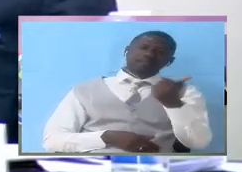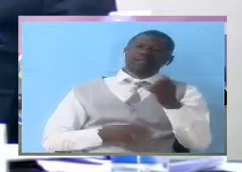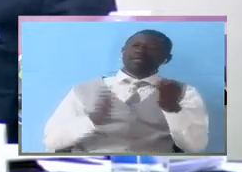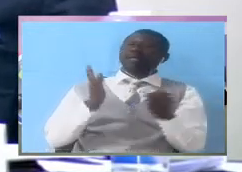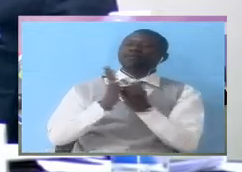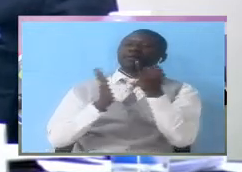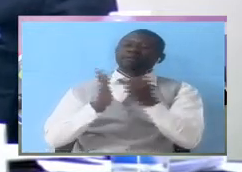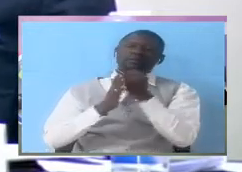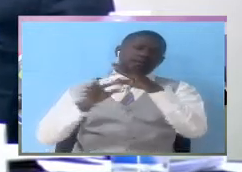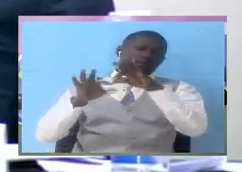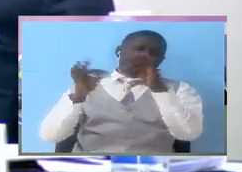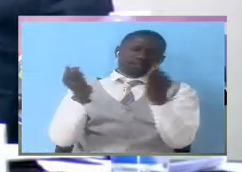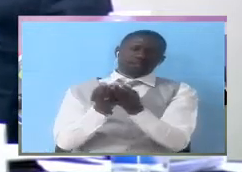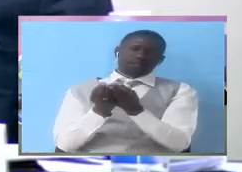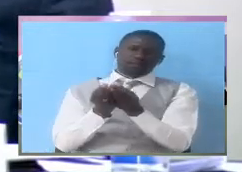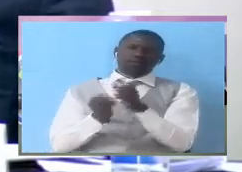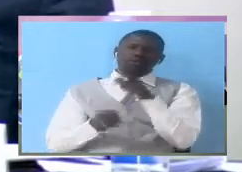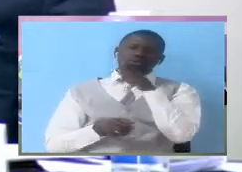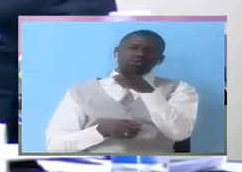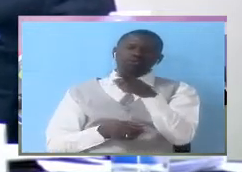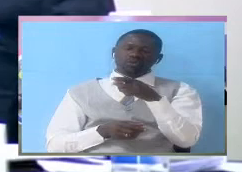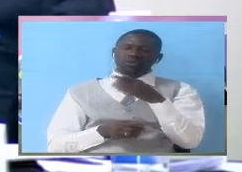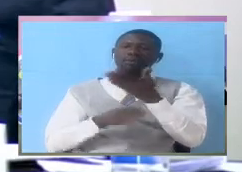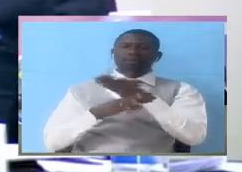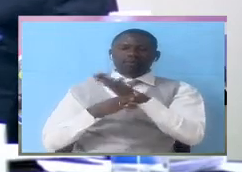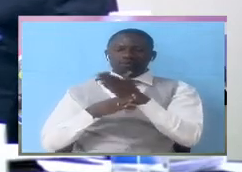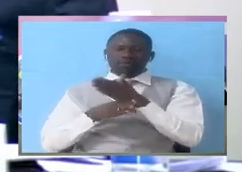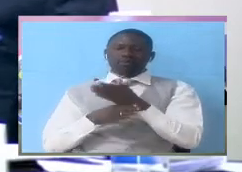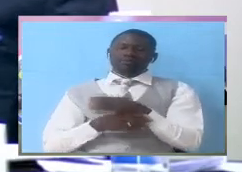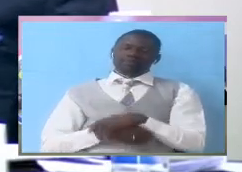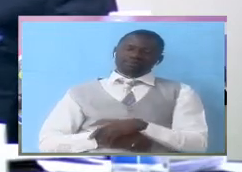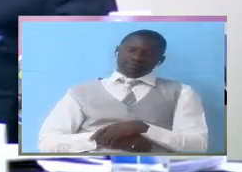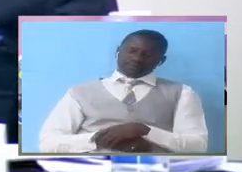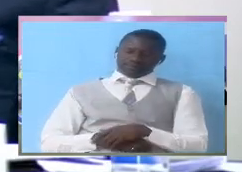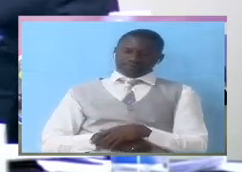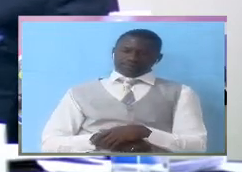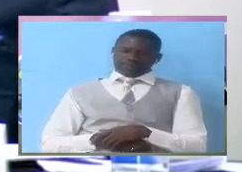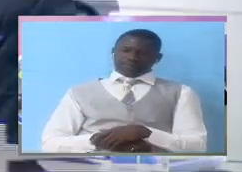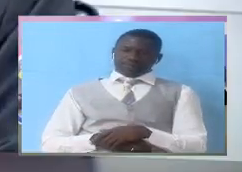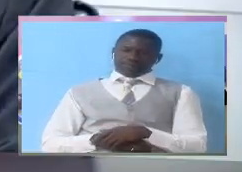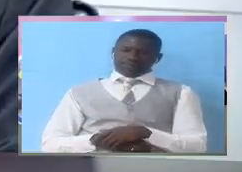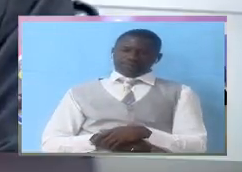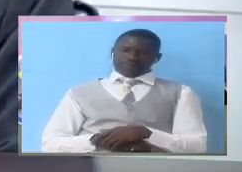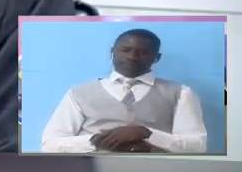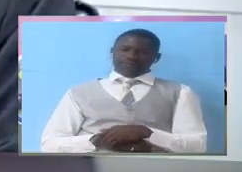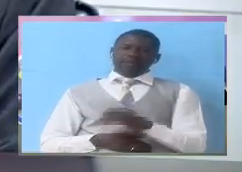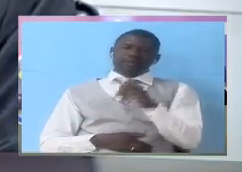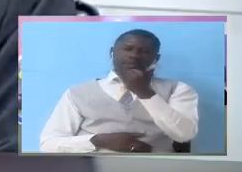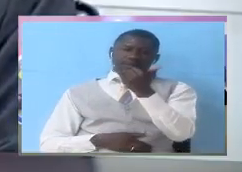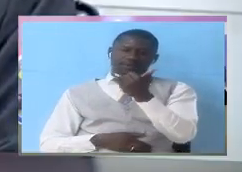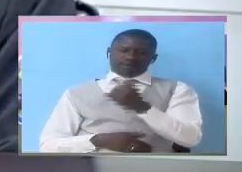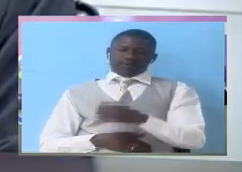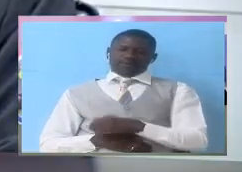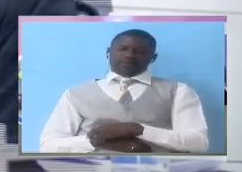ni ñu liggéey bi di doxé moy né yow ya ki nga xamné ya nekk digënté président bi ak panel bi yes